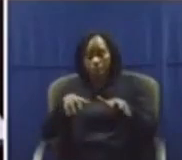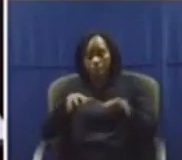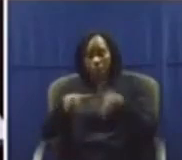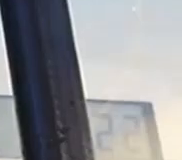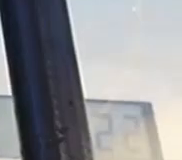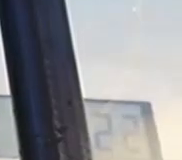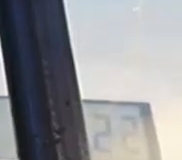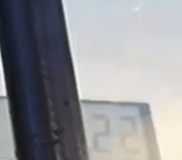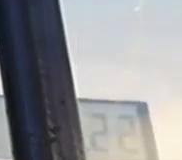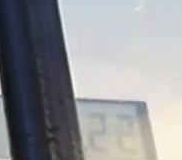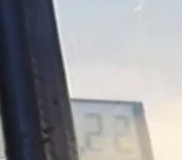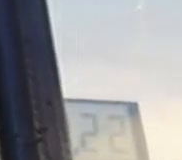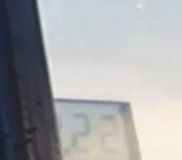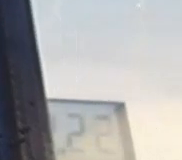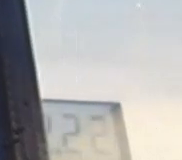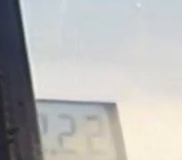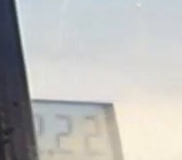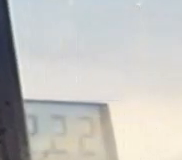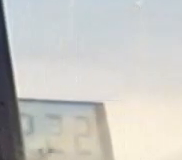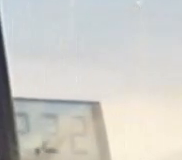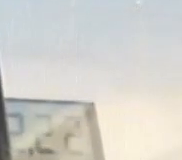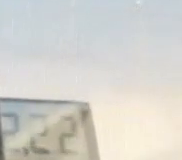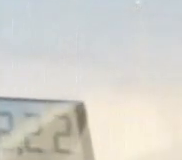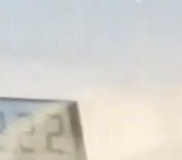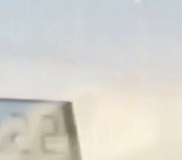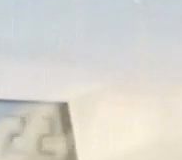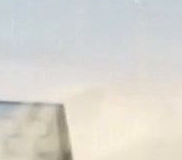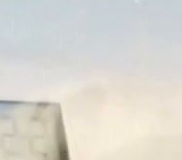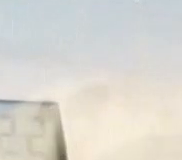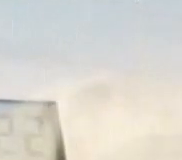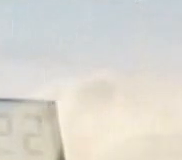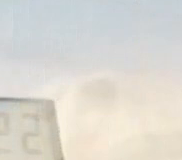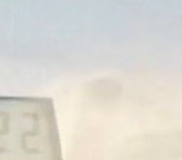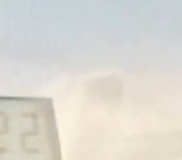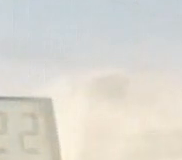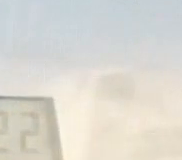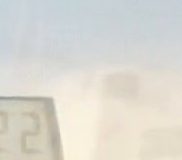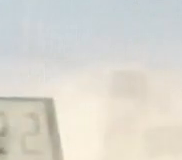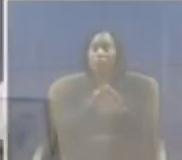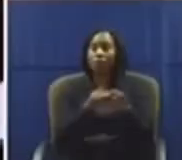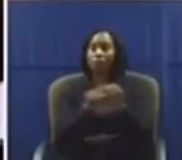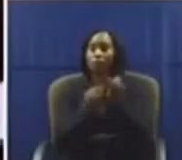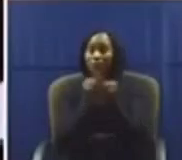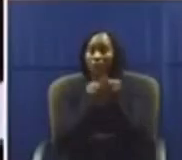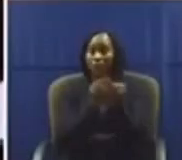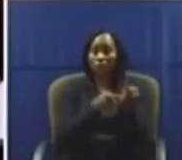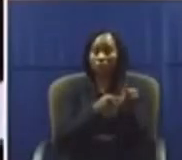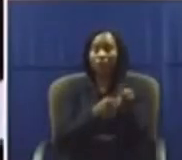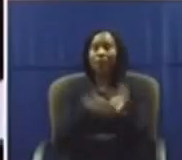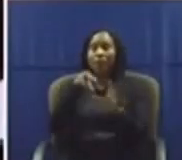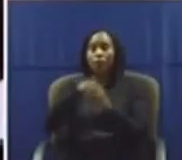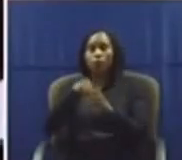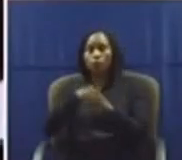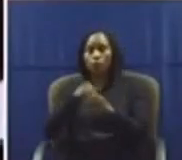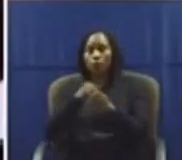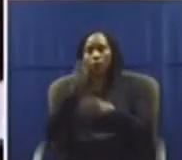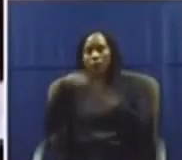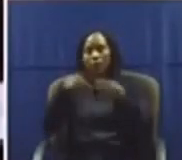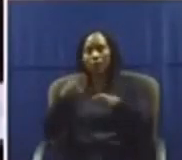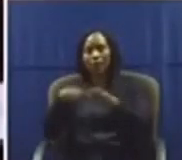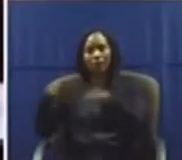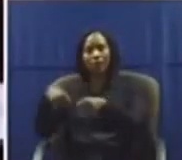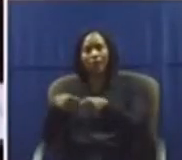fund at the Central Energy Fund. The regulatory accounting system, including the retail margins, wholesale